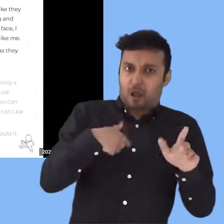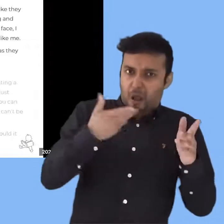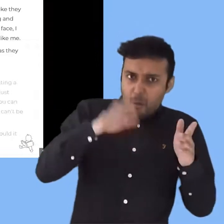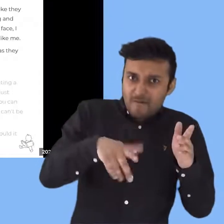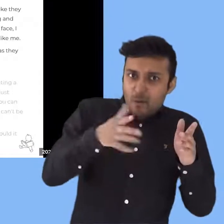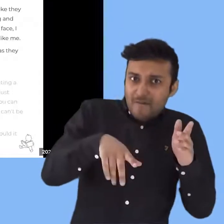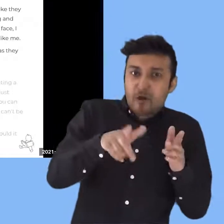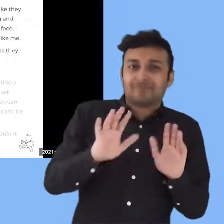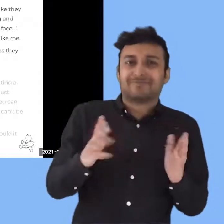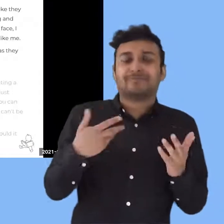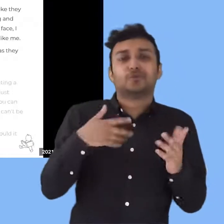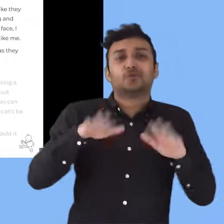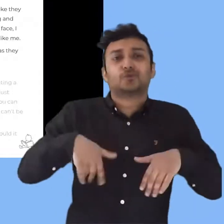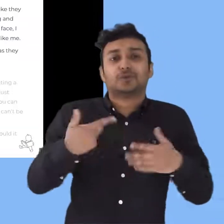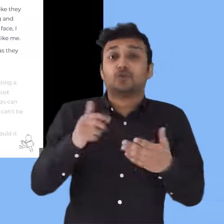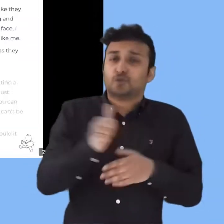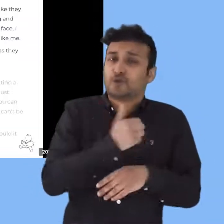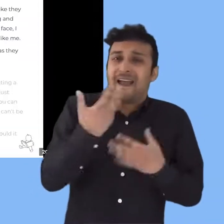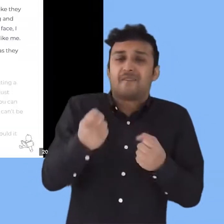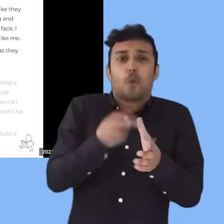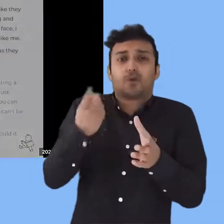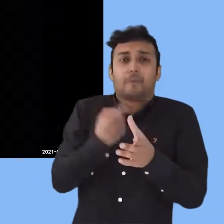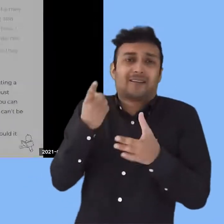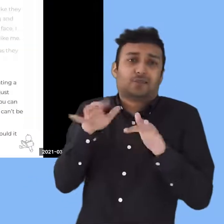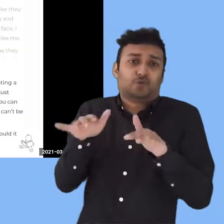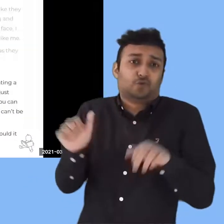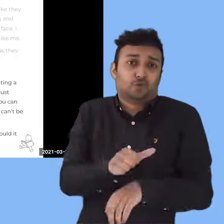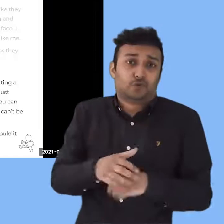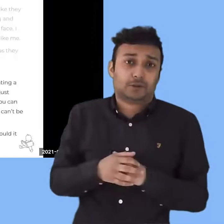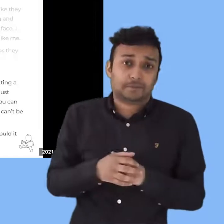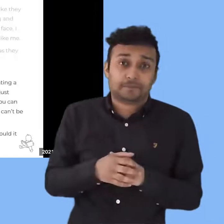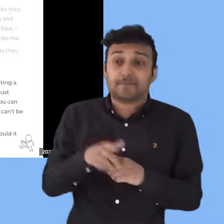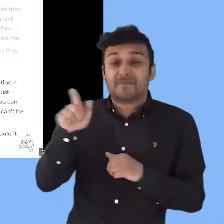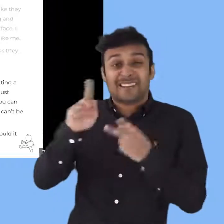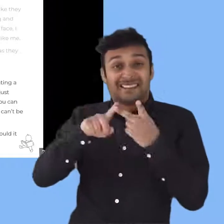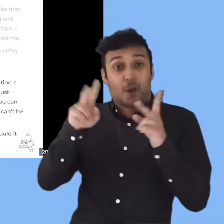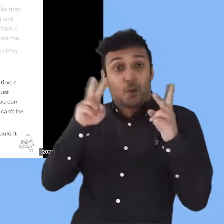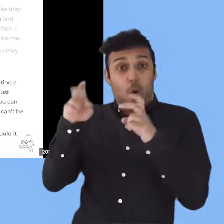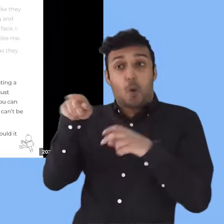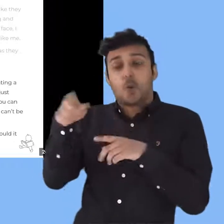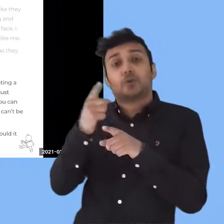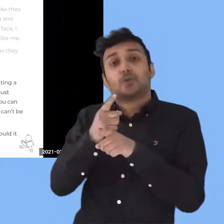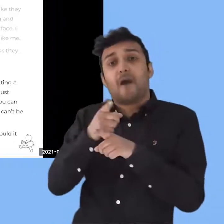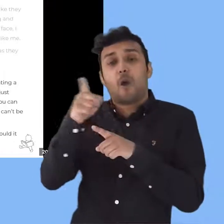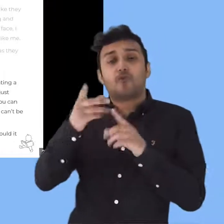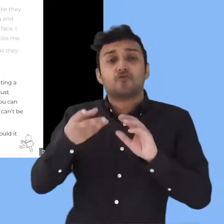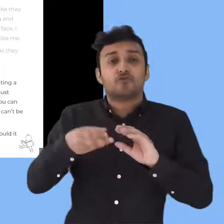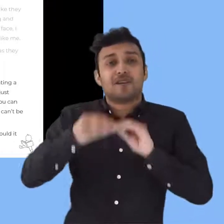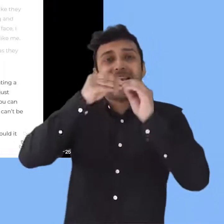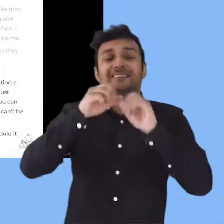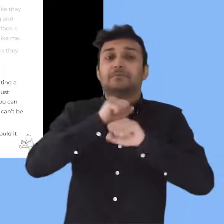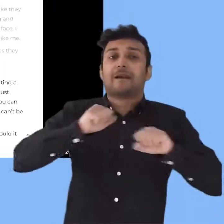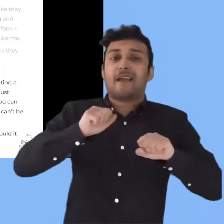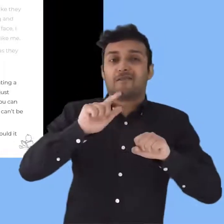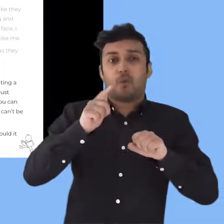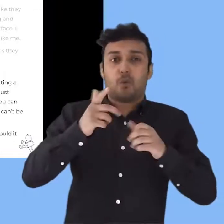a really, really important point that we need to be looking at. And this second quote here is called "Creating Space for Conversations."